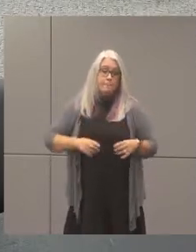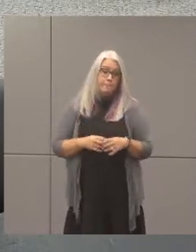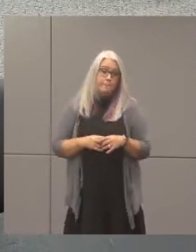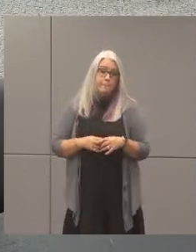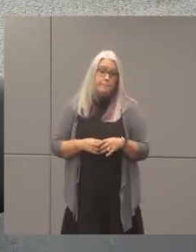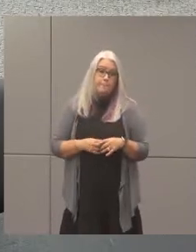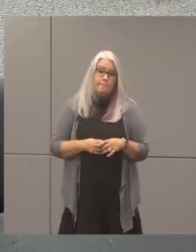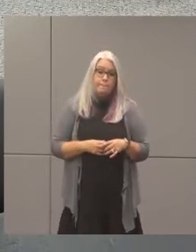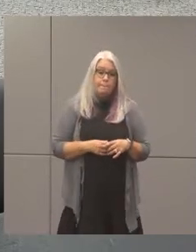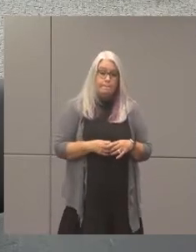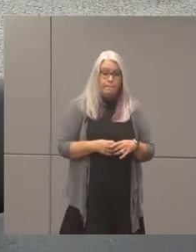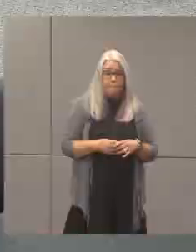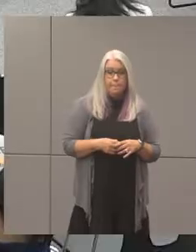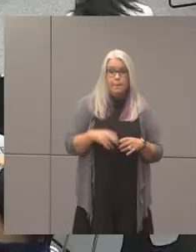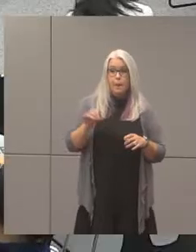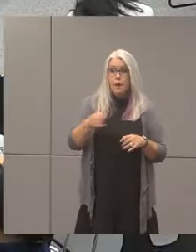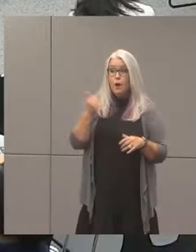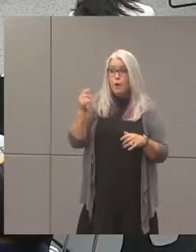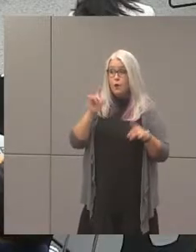Are there any other questions?